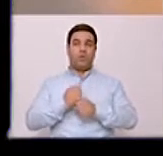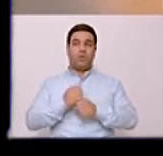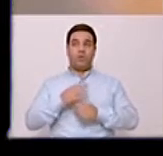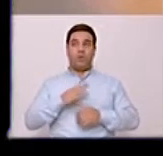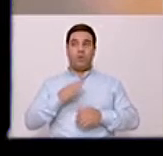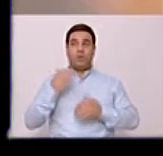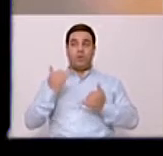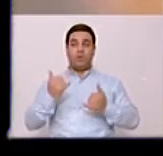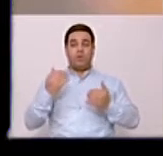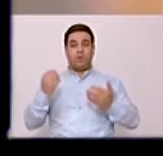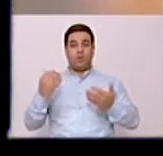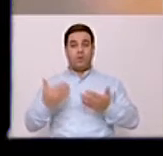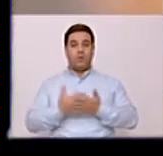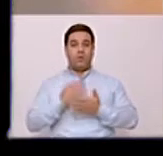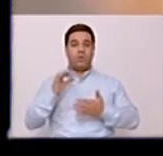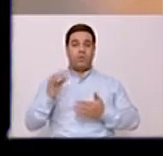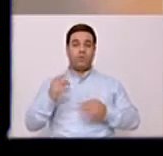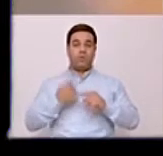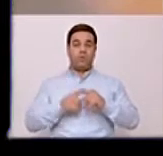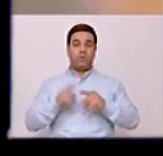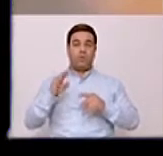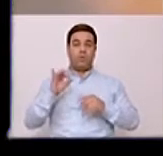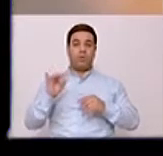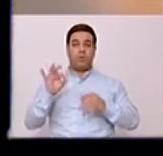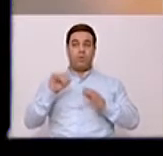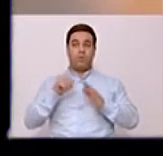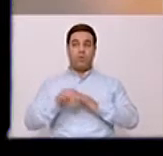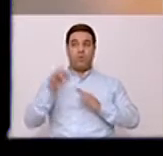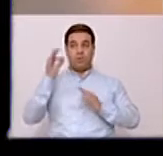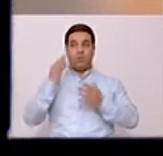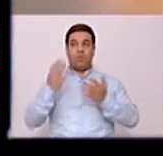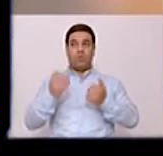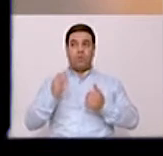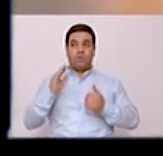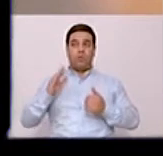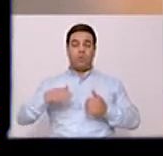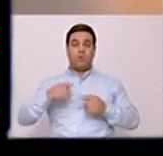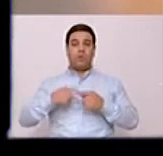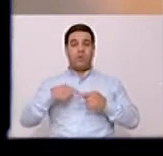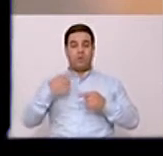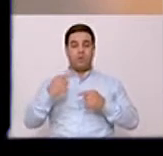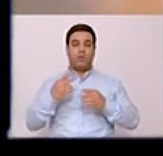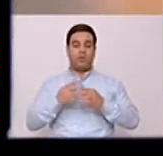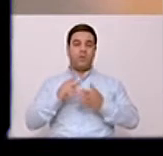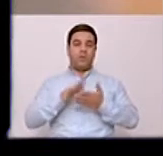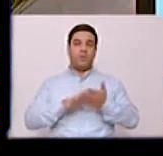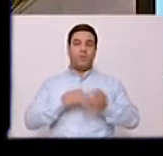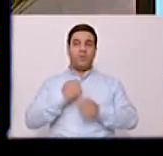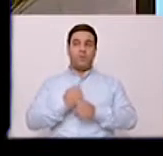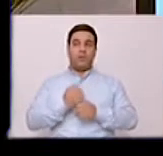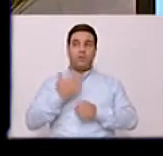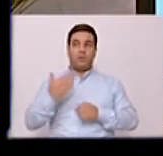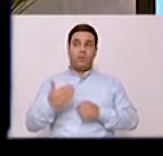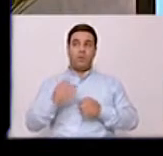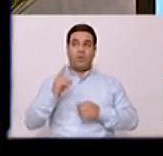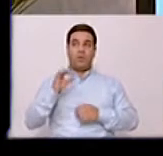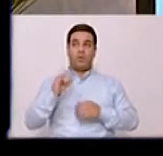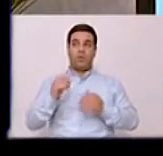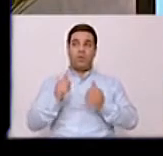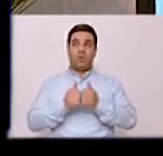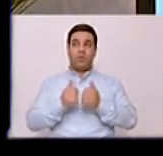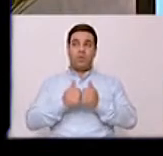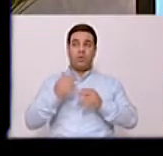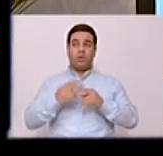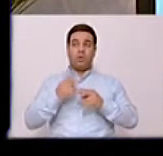edik. Keling, yana bir bora bu tuzum haqida yodimizga olamizda, keyin yana fikrimizni davom ettiramiz. Xonning yon